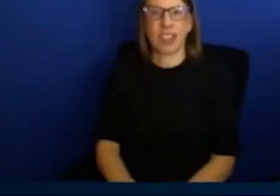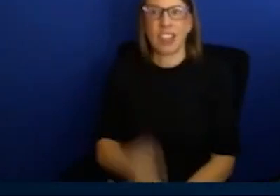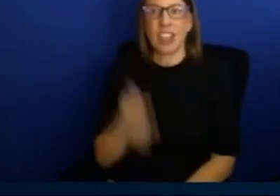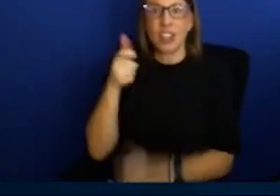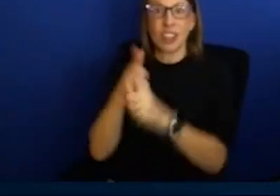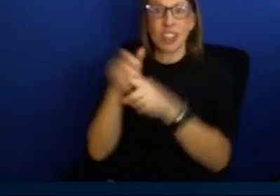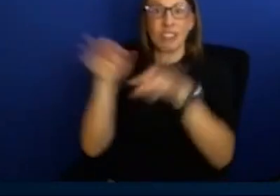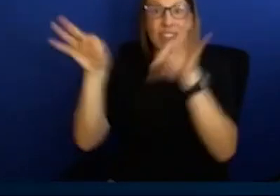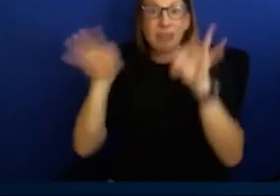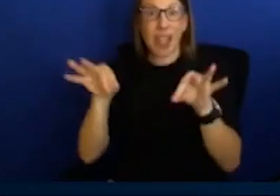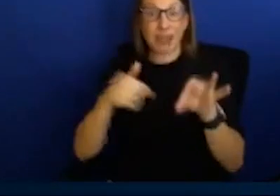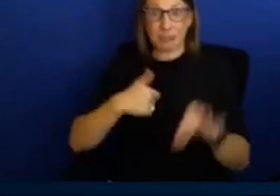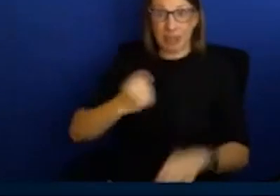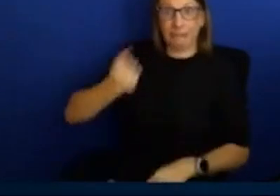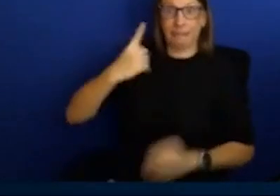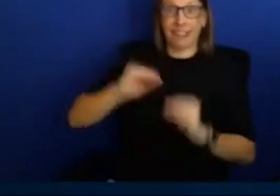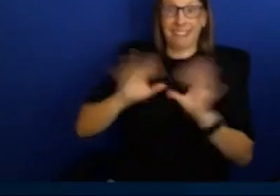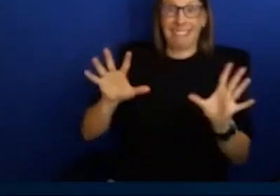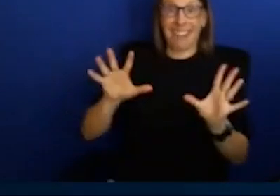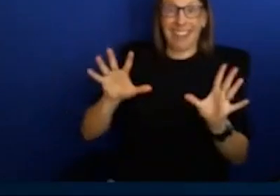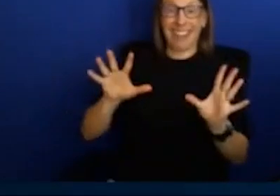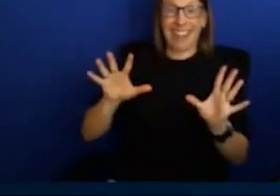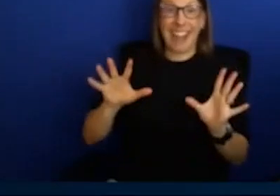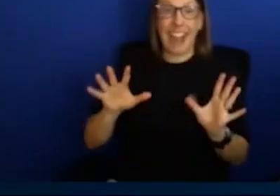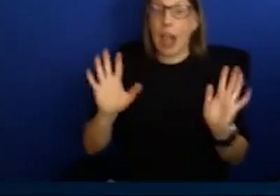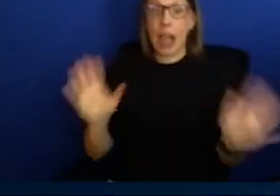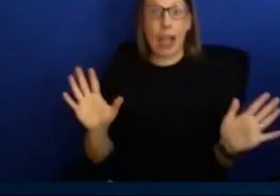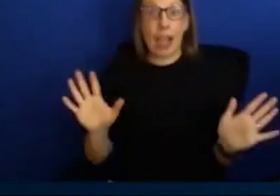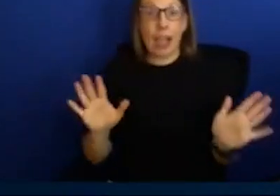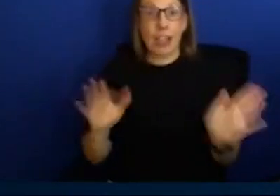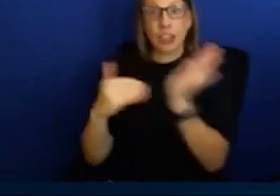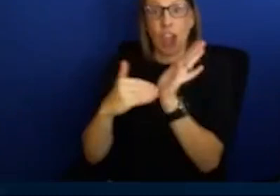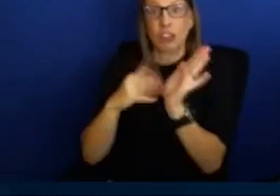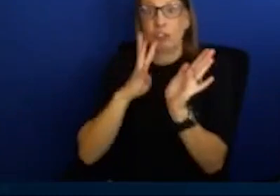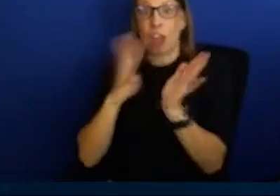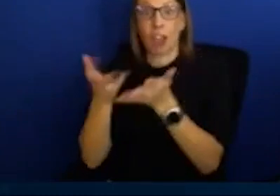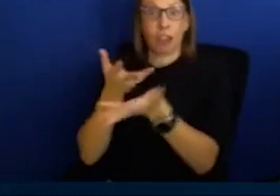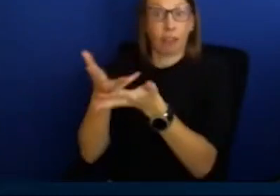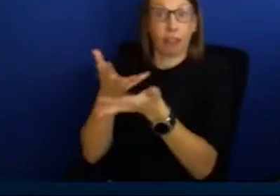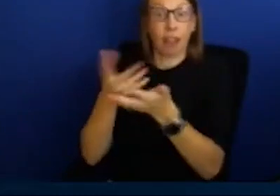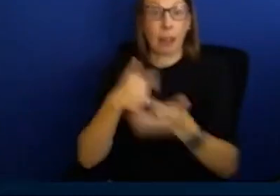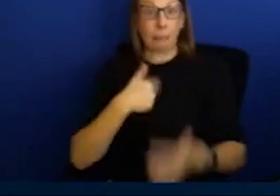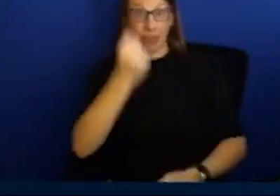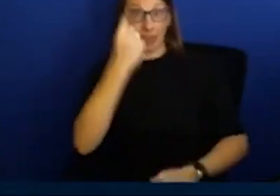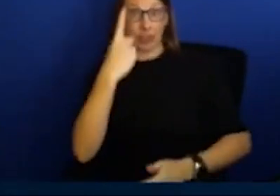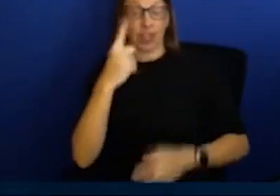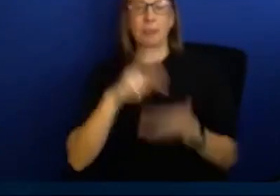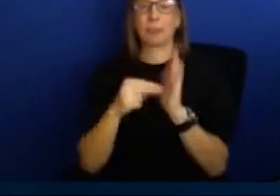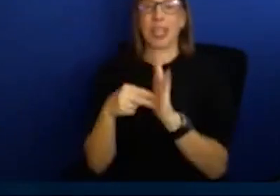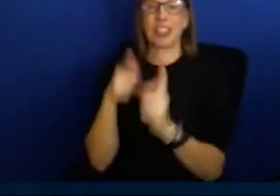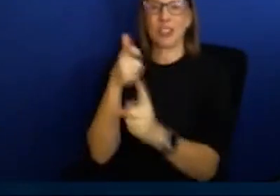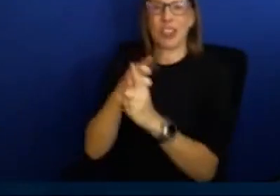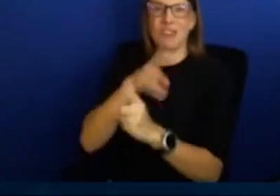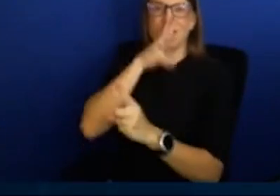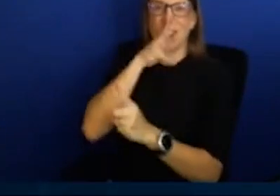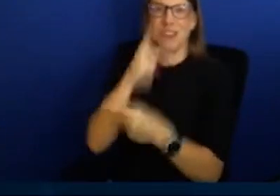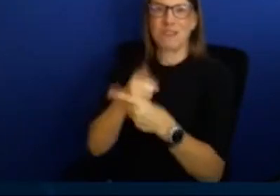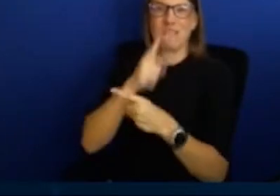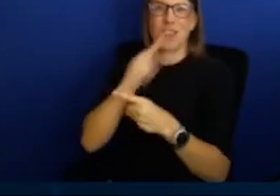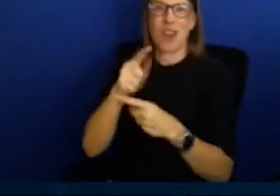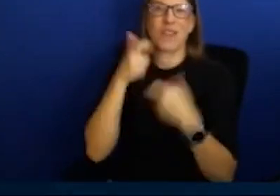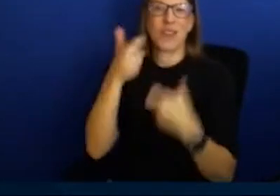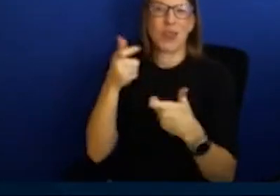and that's kind of. I know doctors speak between each other, but when I can understand it, I know you're doing it right. Hopefully for our viewers as well.